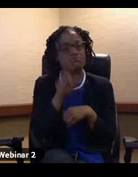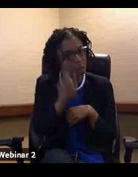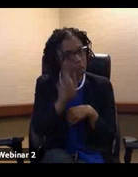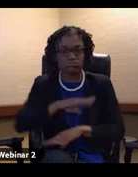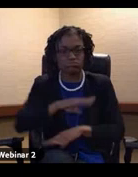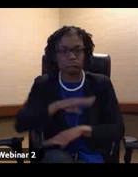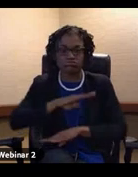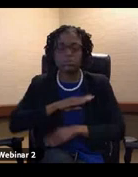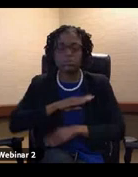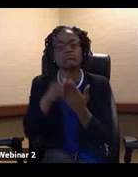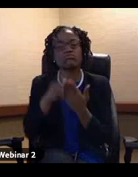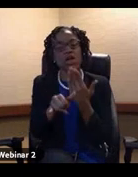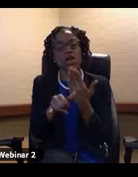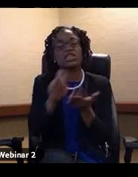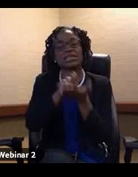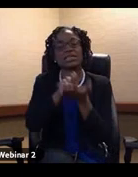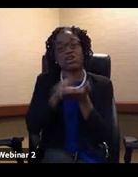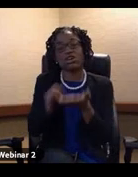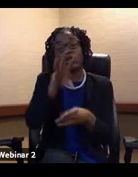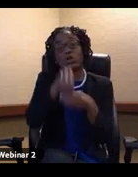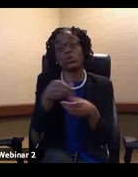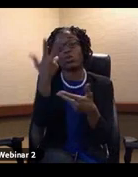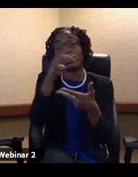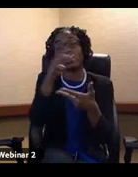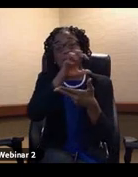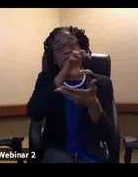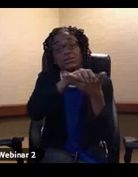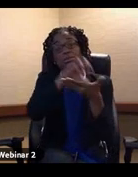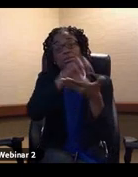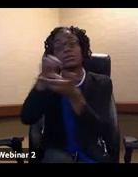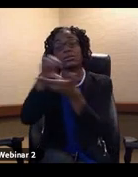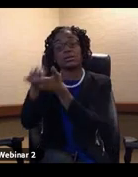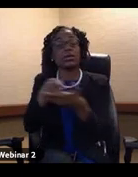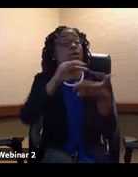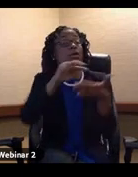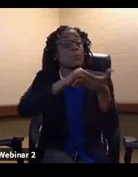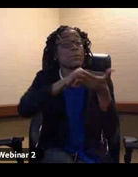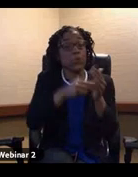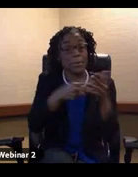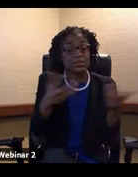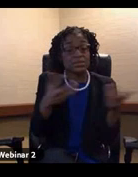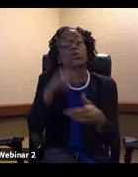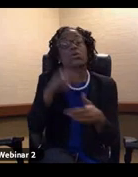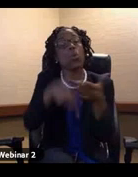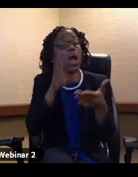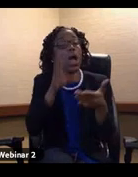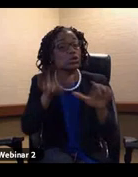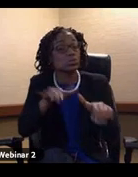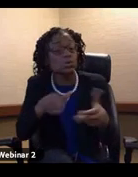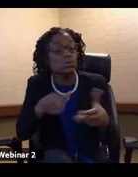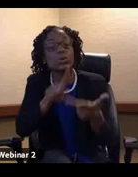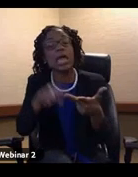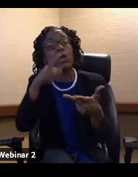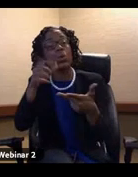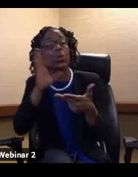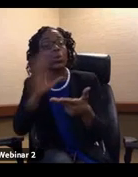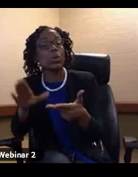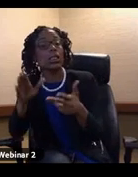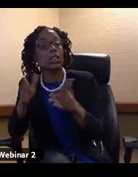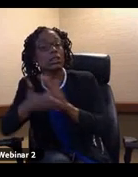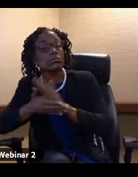For example, the project narrative includes 3 sections: the purpose, what will be done, and who will implement. Each of these sections